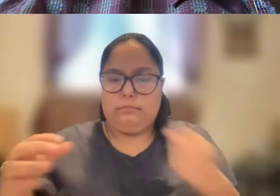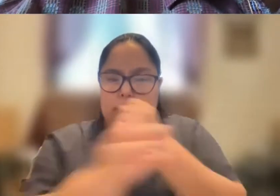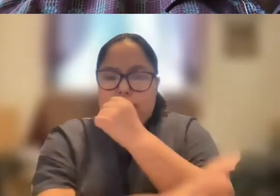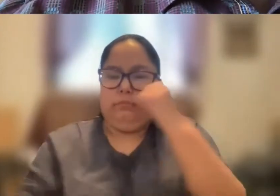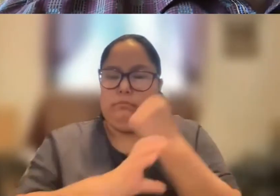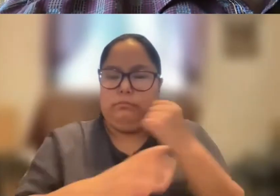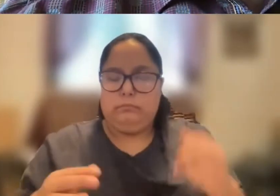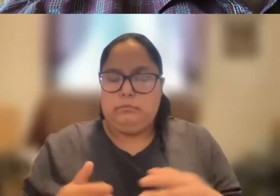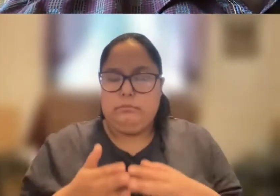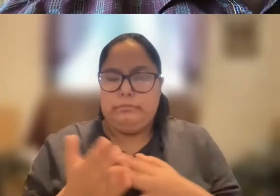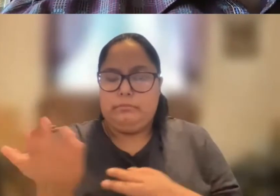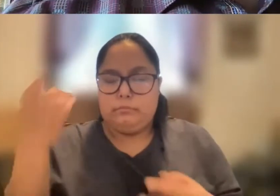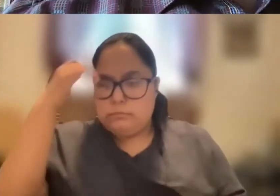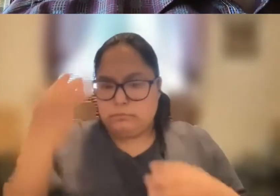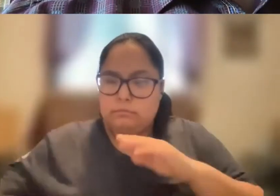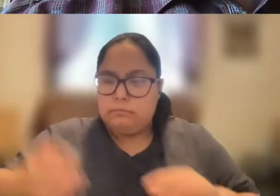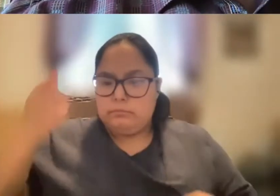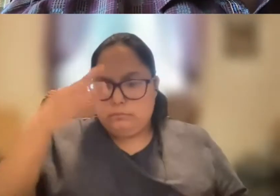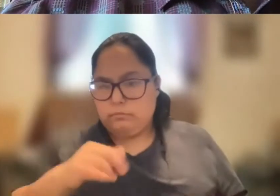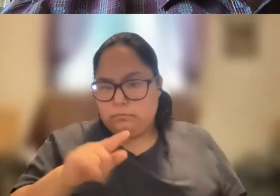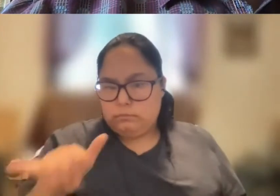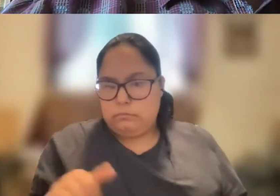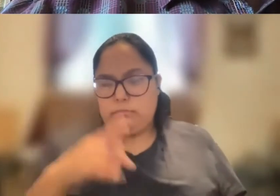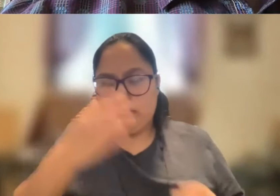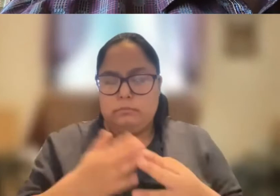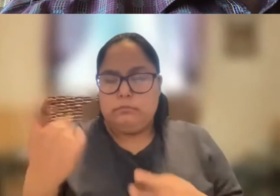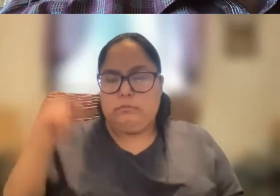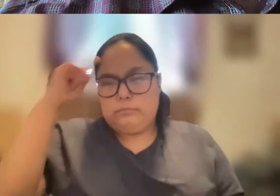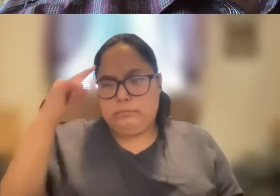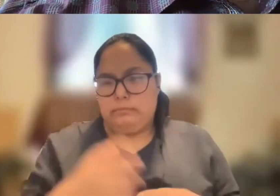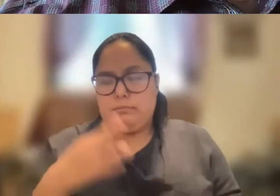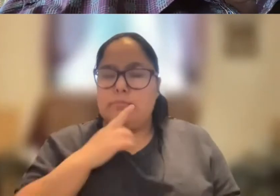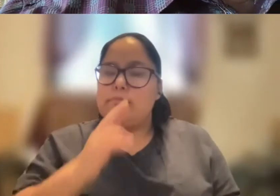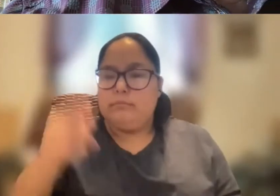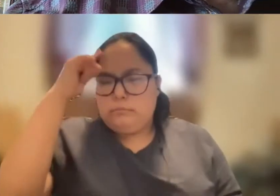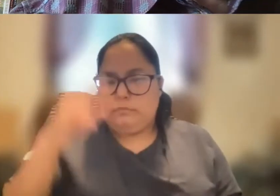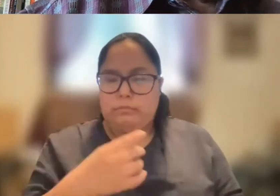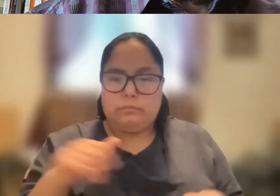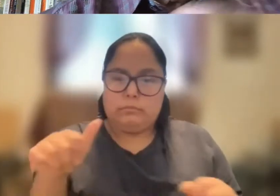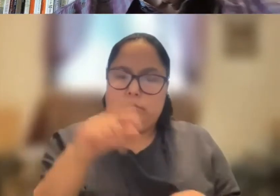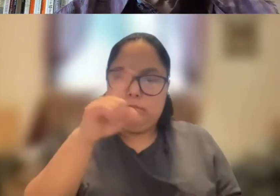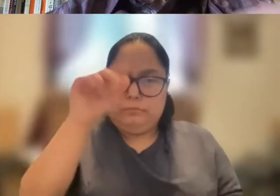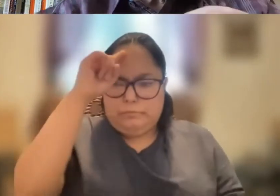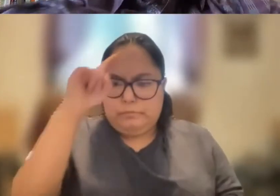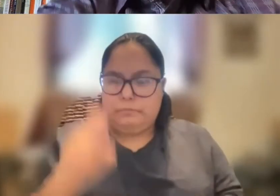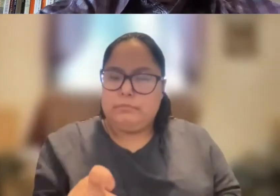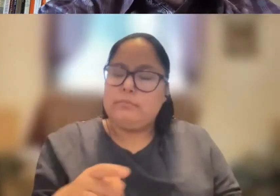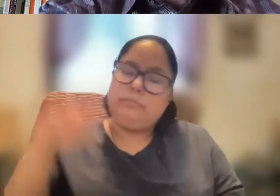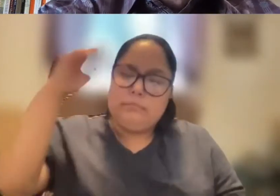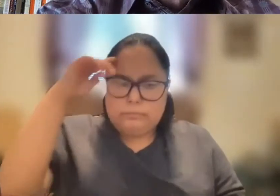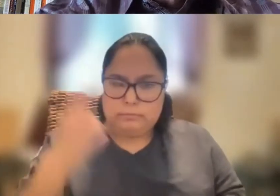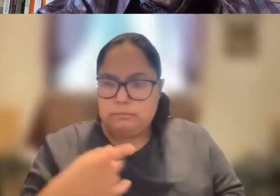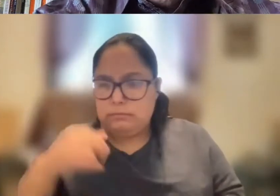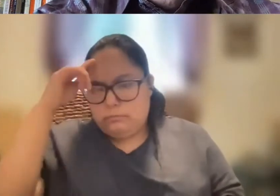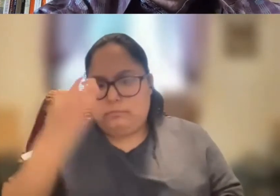country, how welcoming and diverse we are. The UK just recently approved same-sex benefits for their military, so they're a